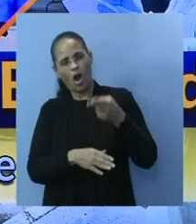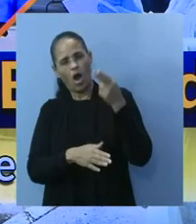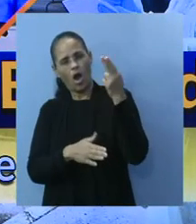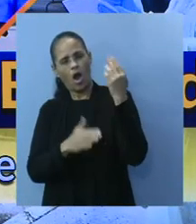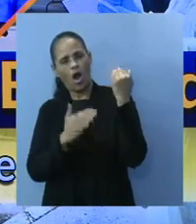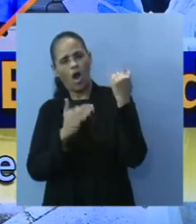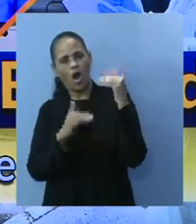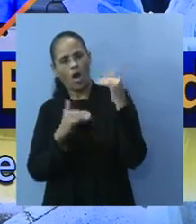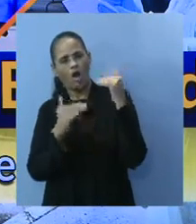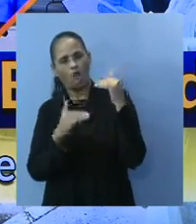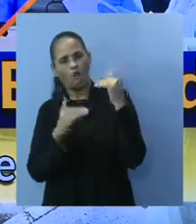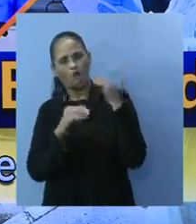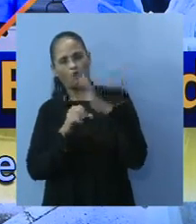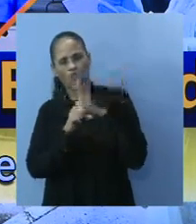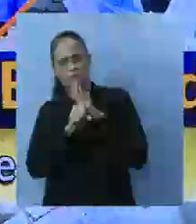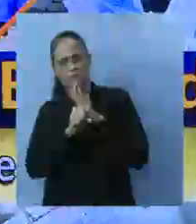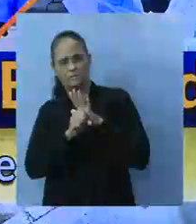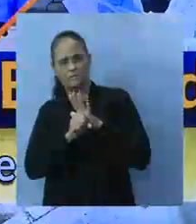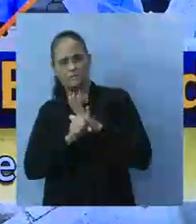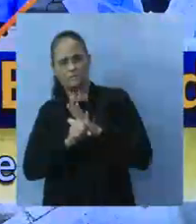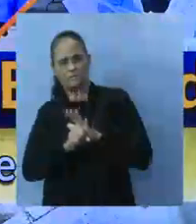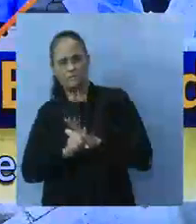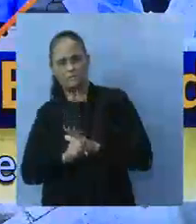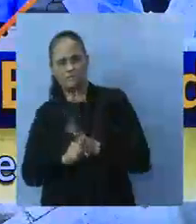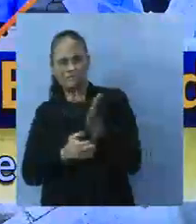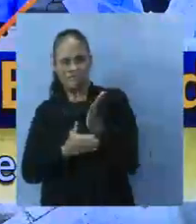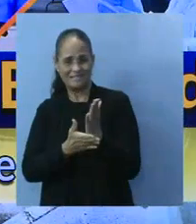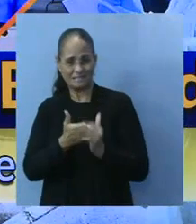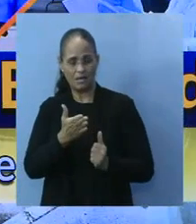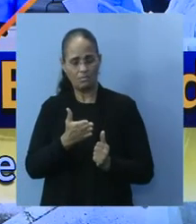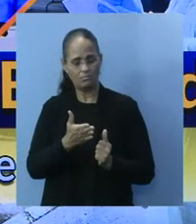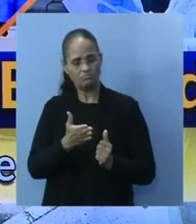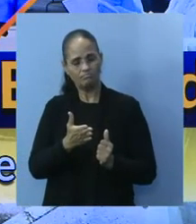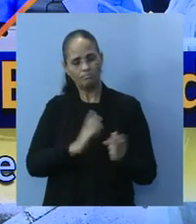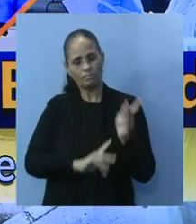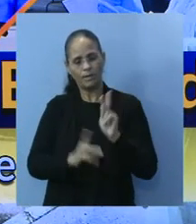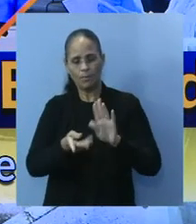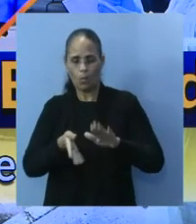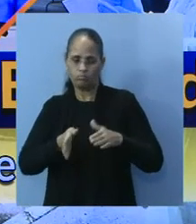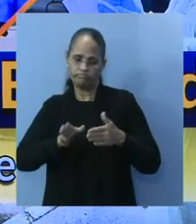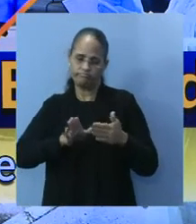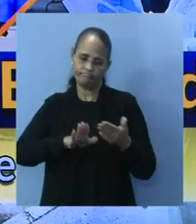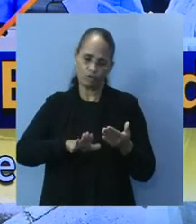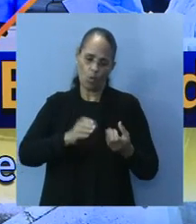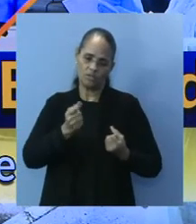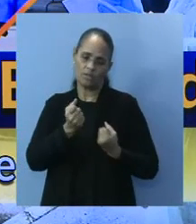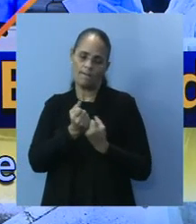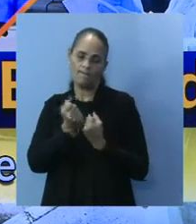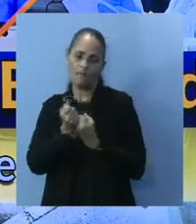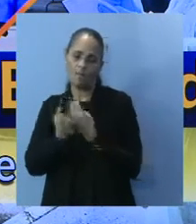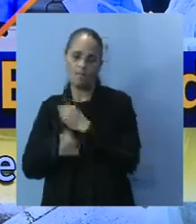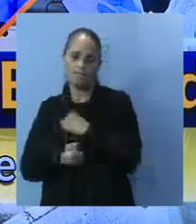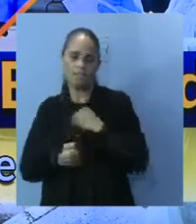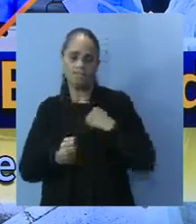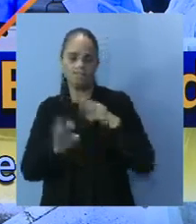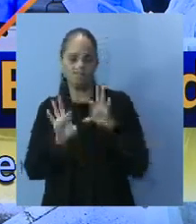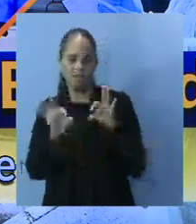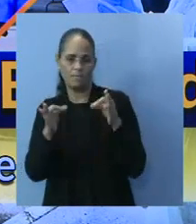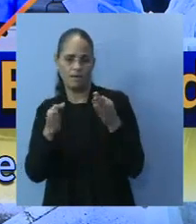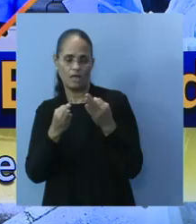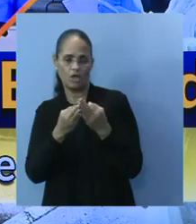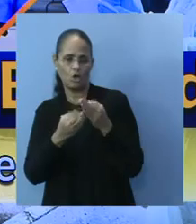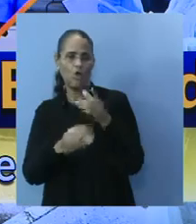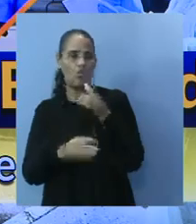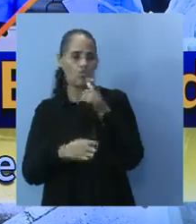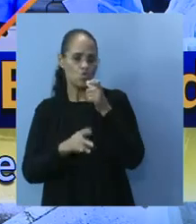of stress for many. Some have lost loved ones, some have supported family members and friends who are confirmed